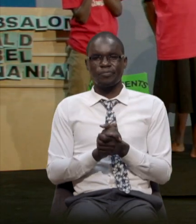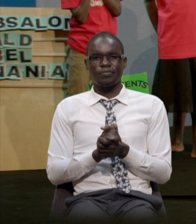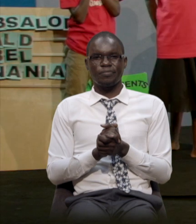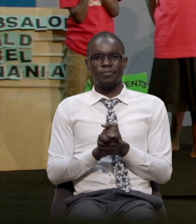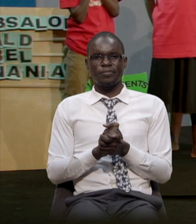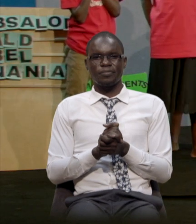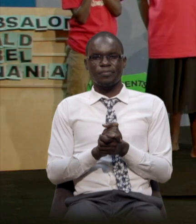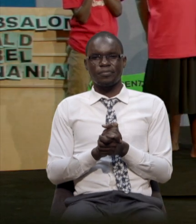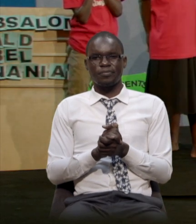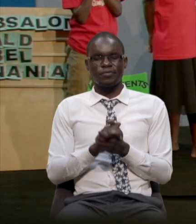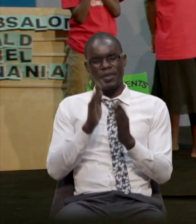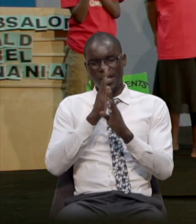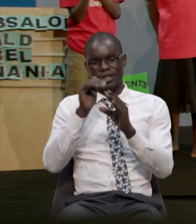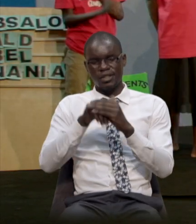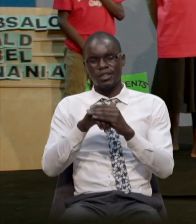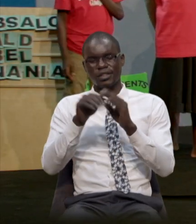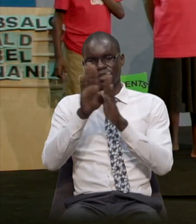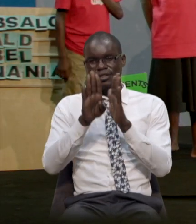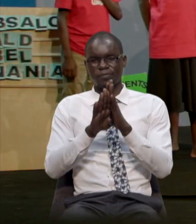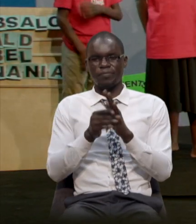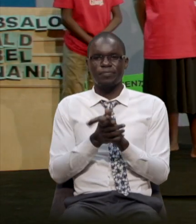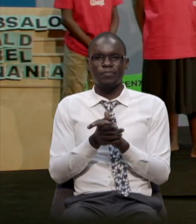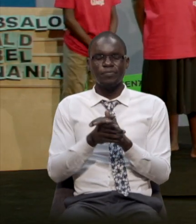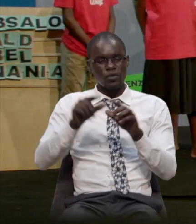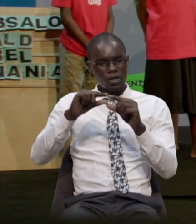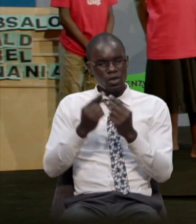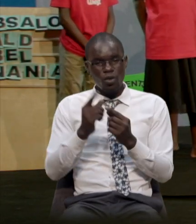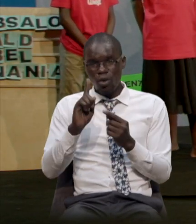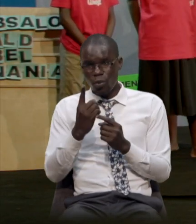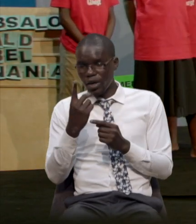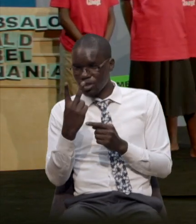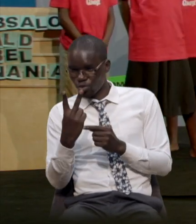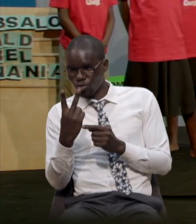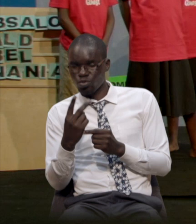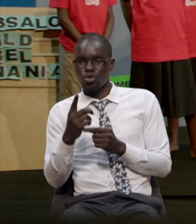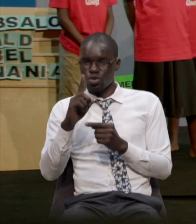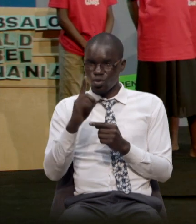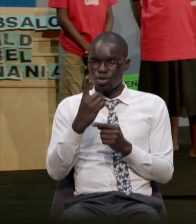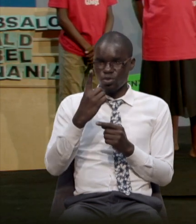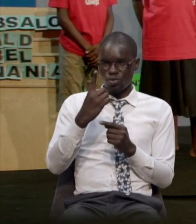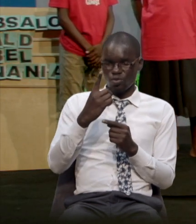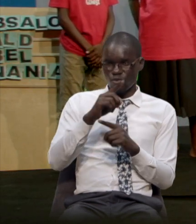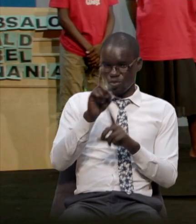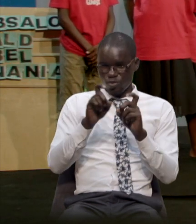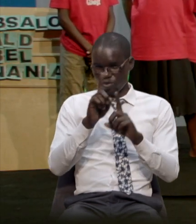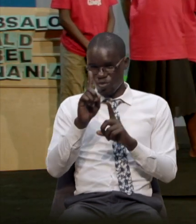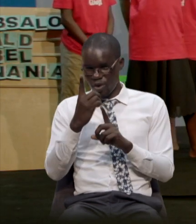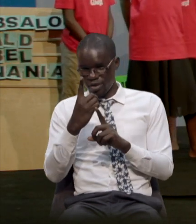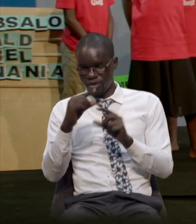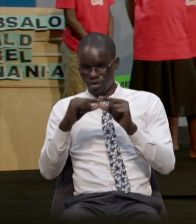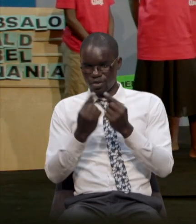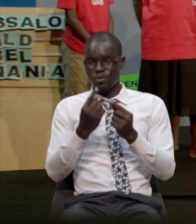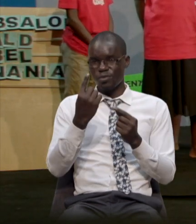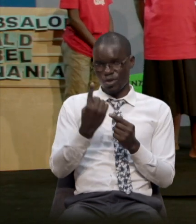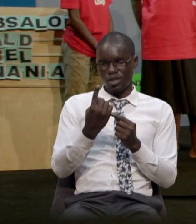hidden in the Bible. And group one and group two. Question one for group one. Are